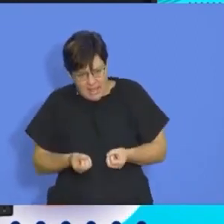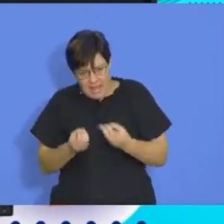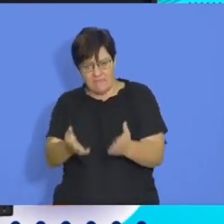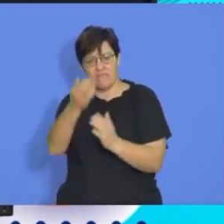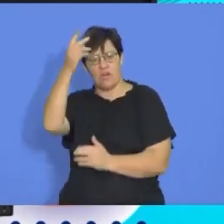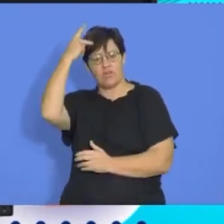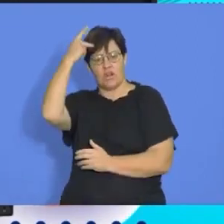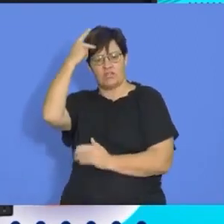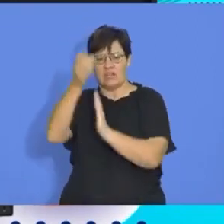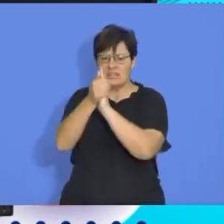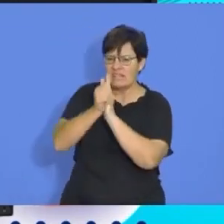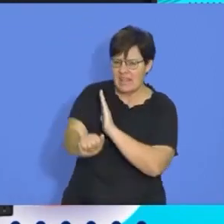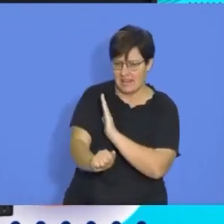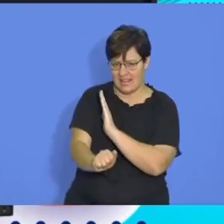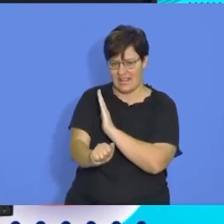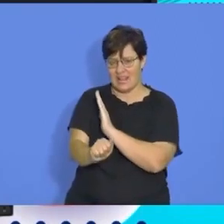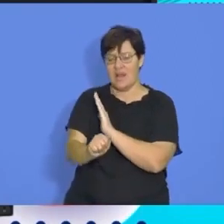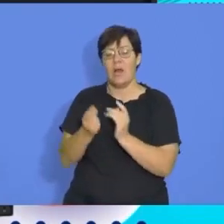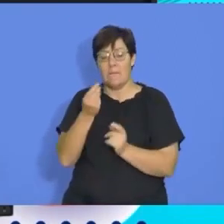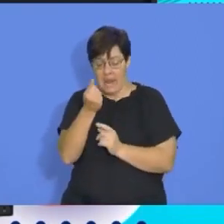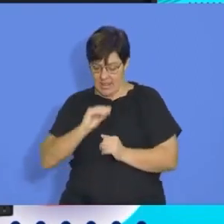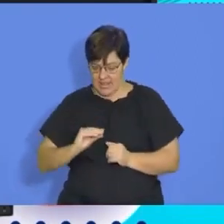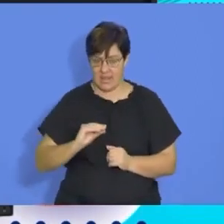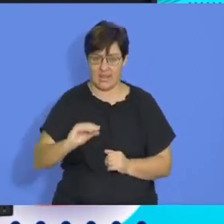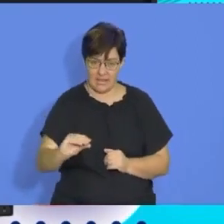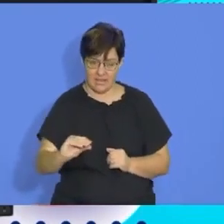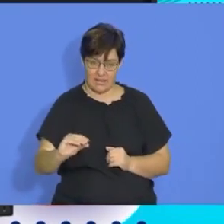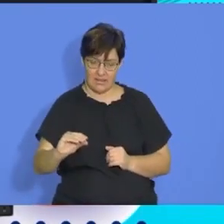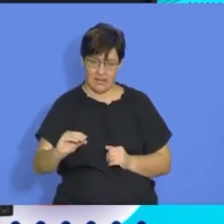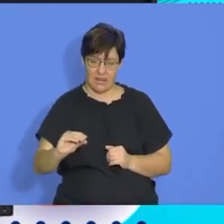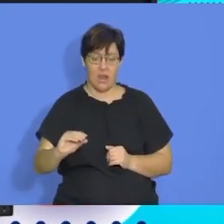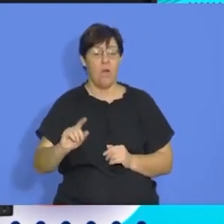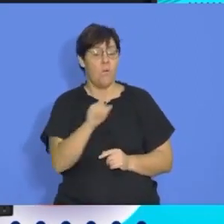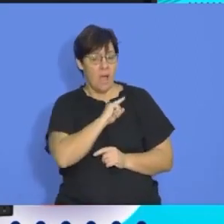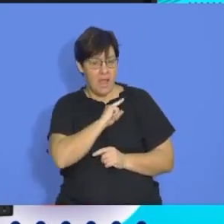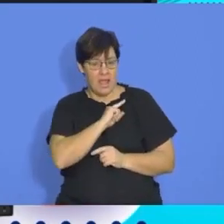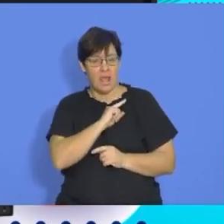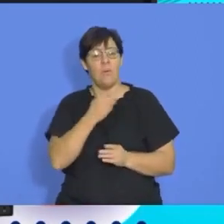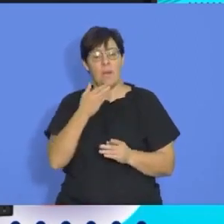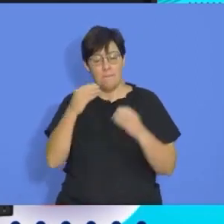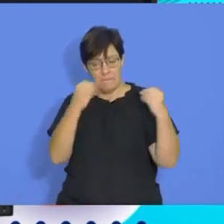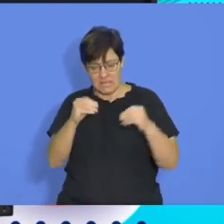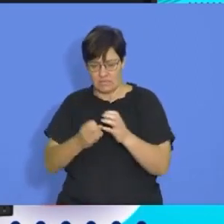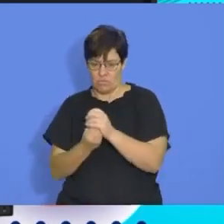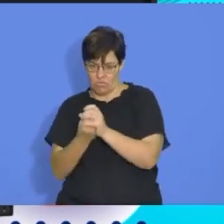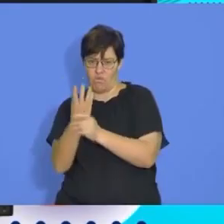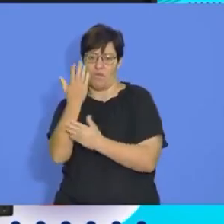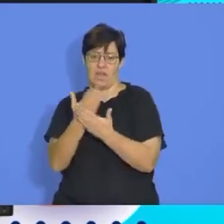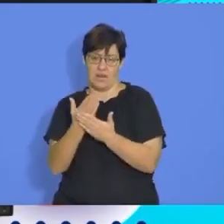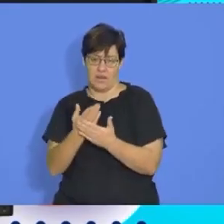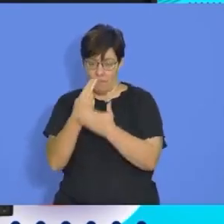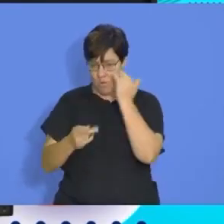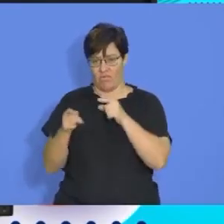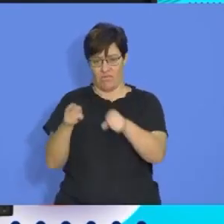skill, knowledge, to bring in that capital, that money, to be invested in one